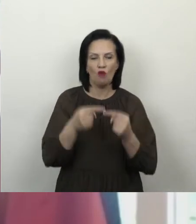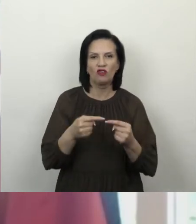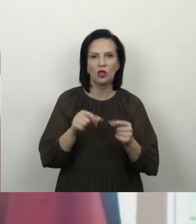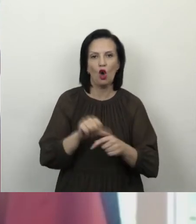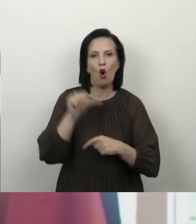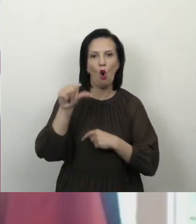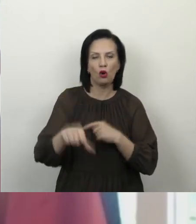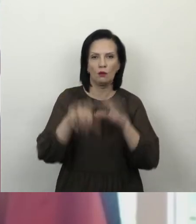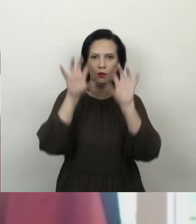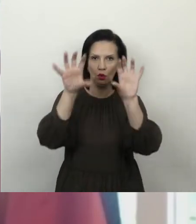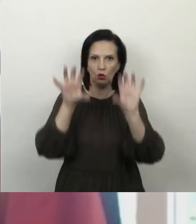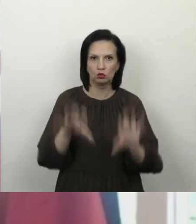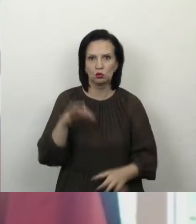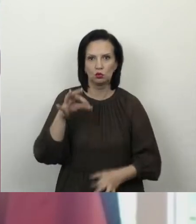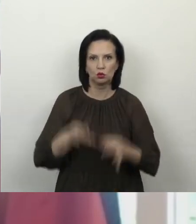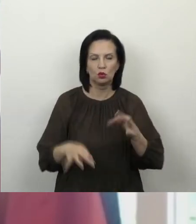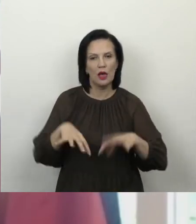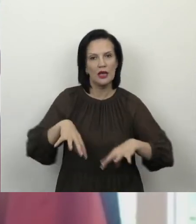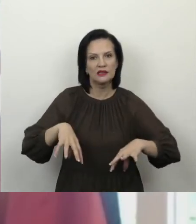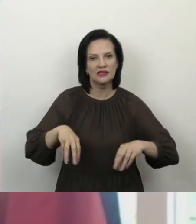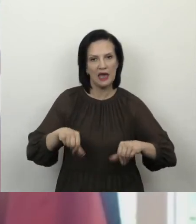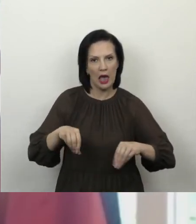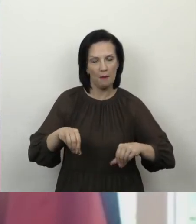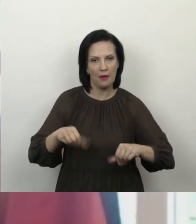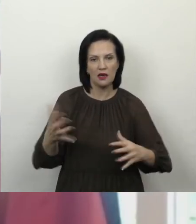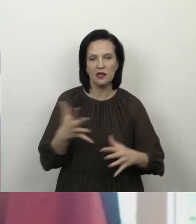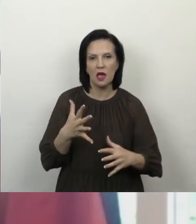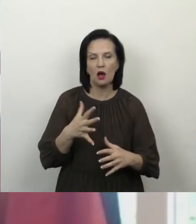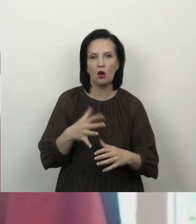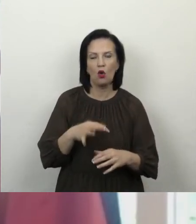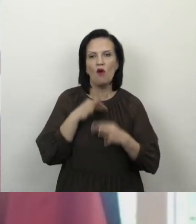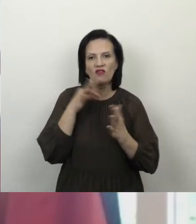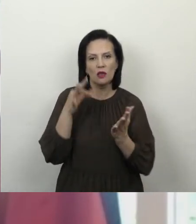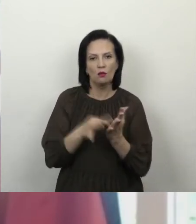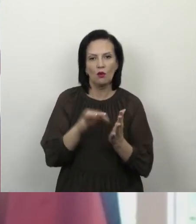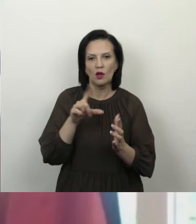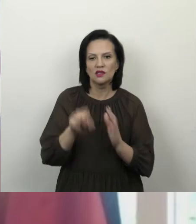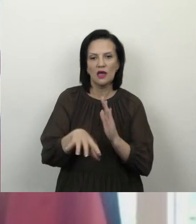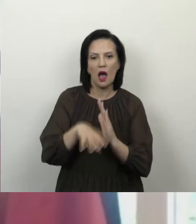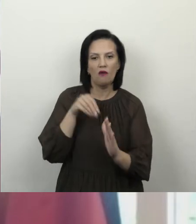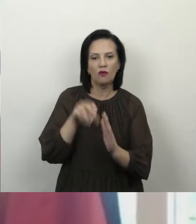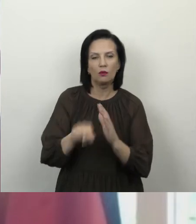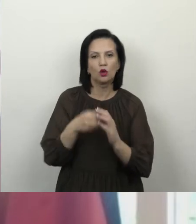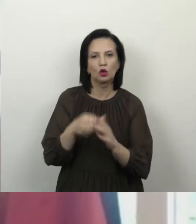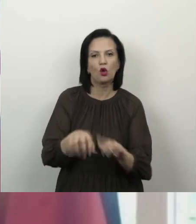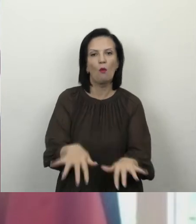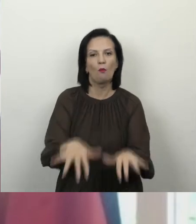elections to the state parliaments. In general, administrative